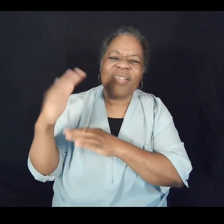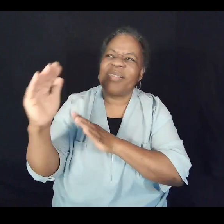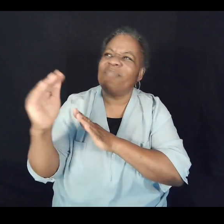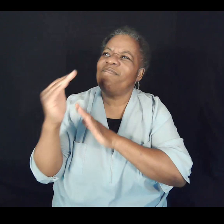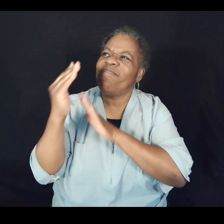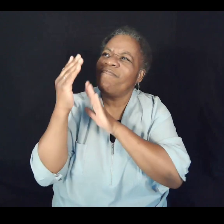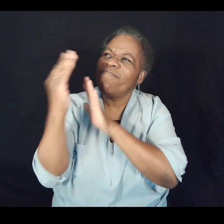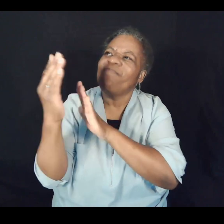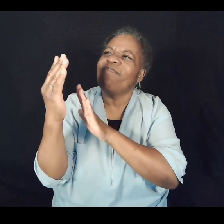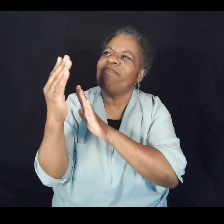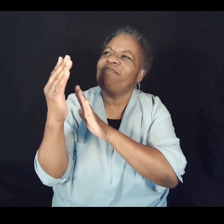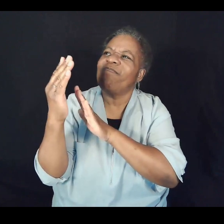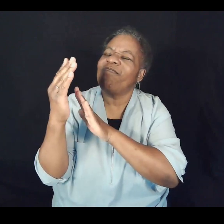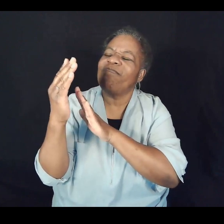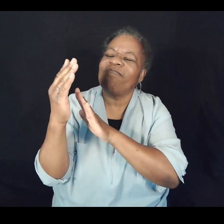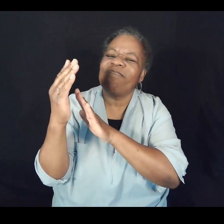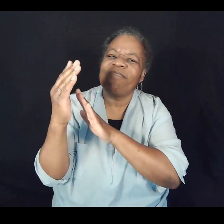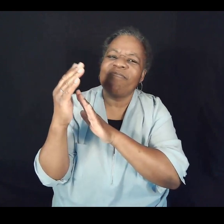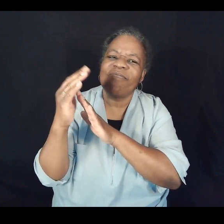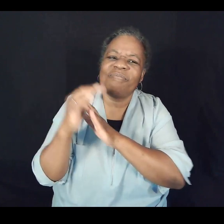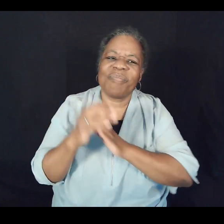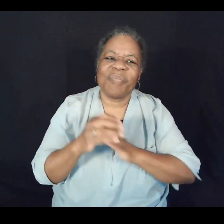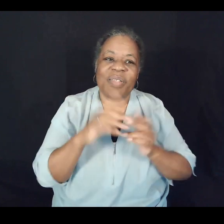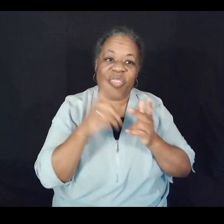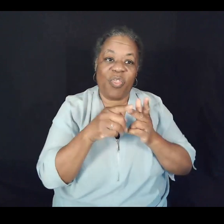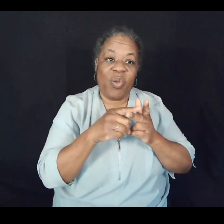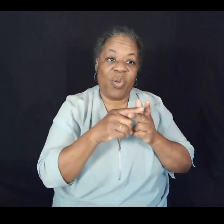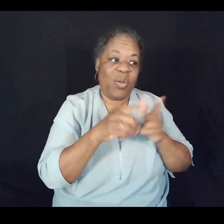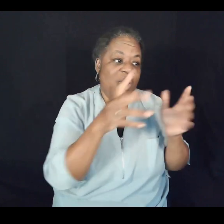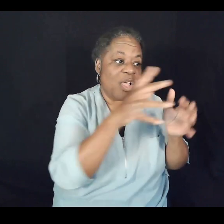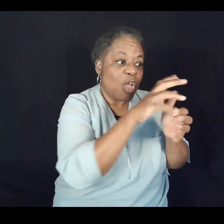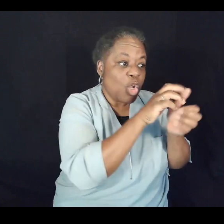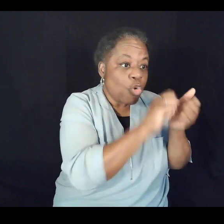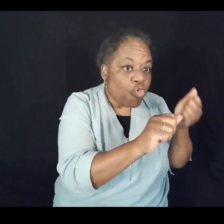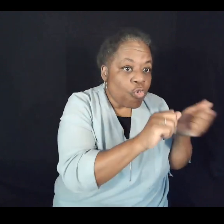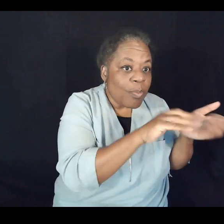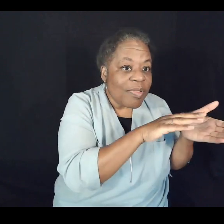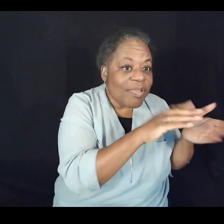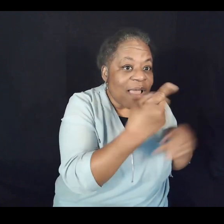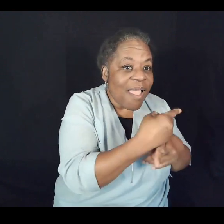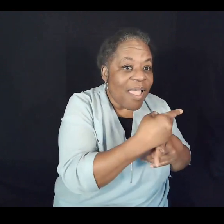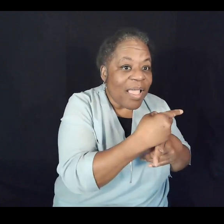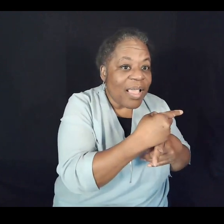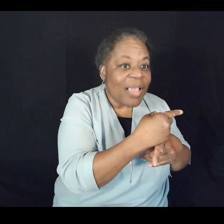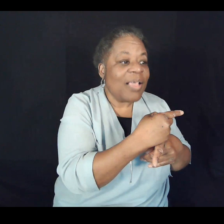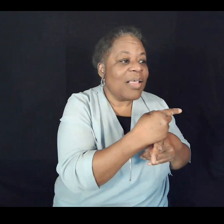The third movement is from doomsday scenarios to divine deliverance.